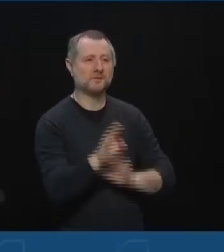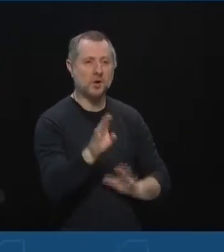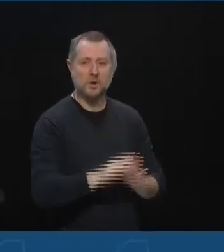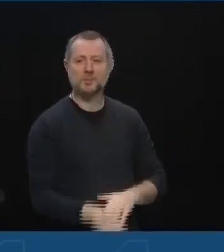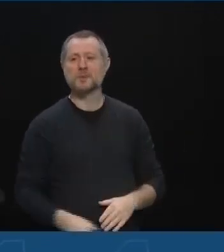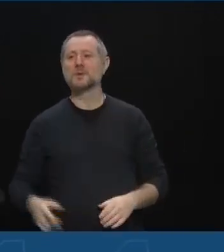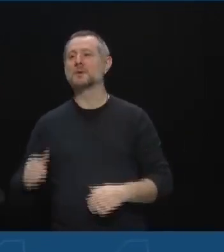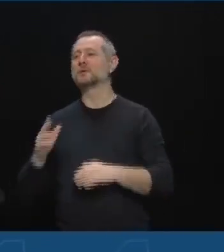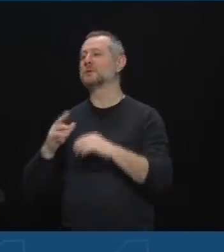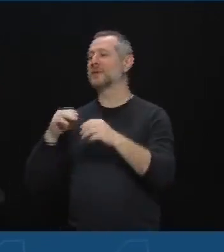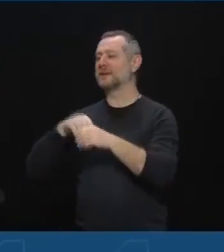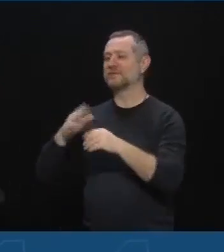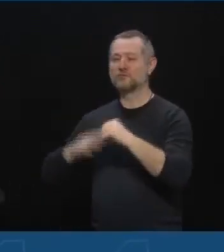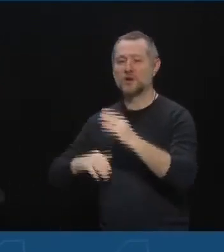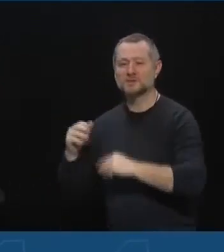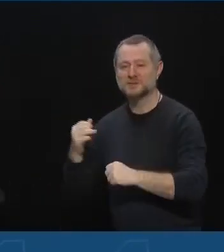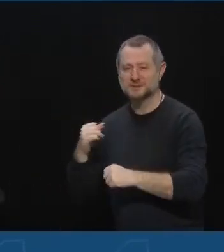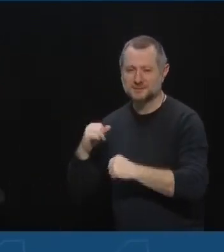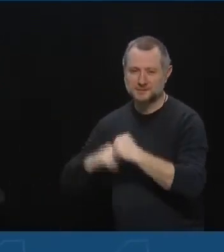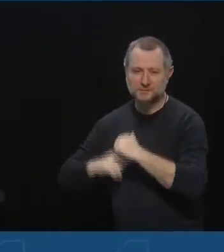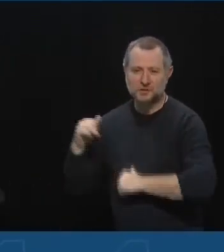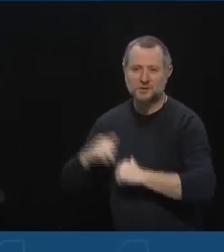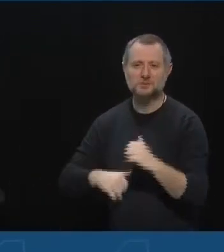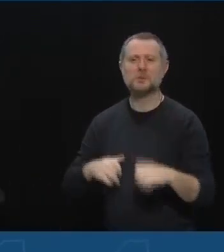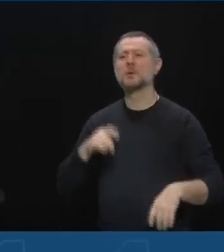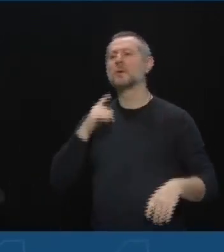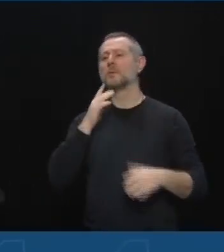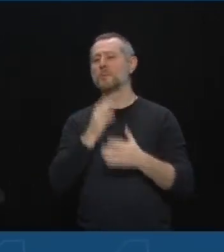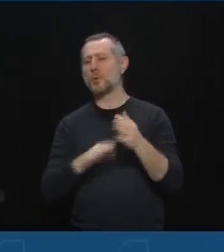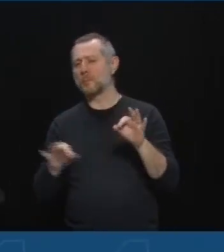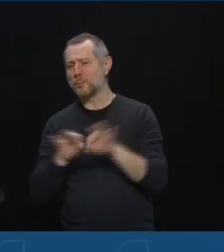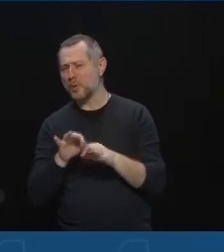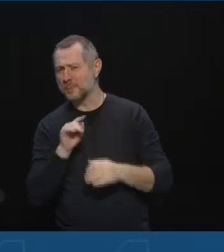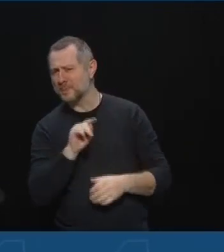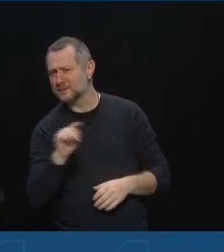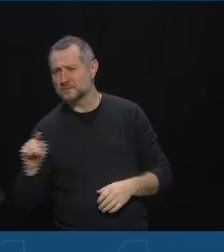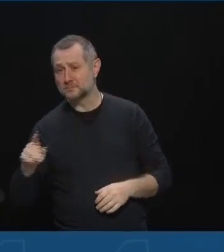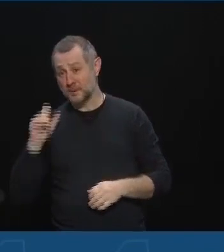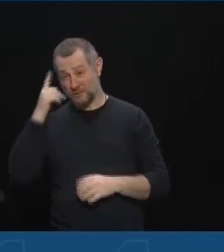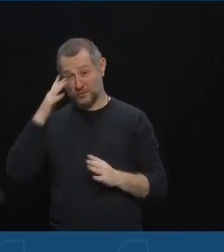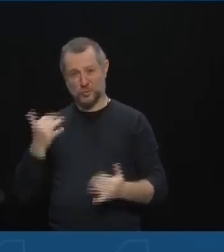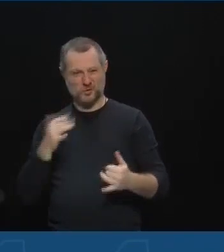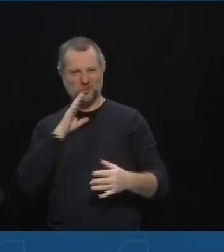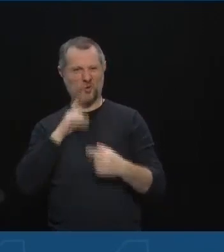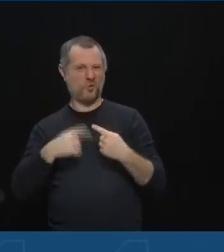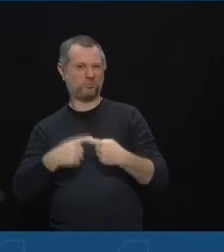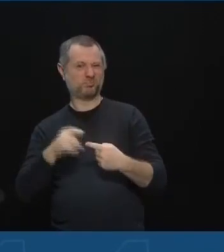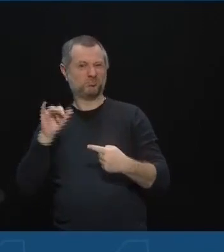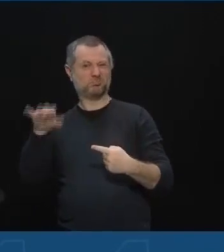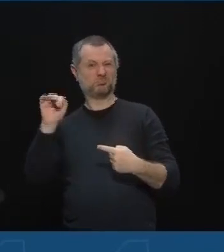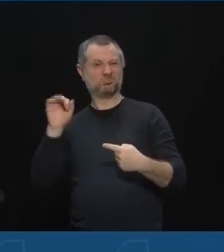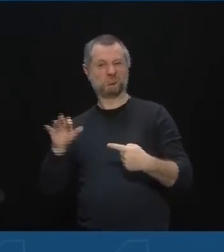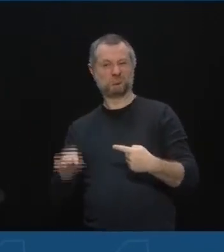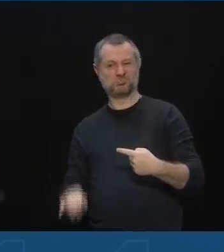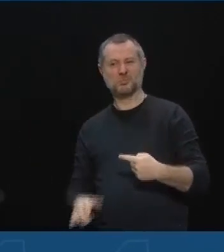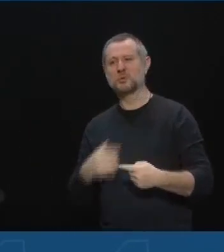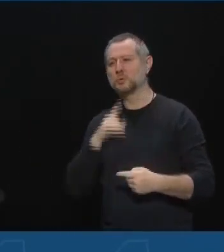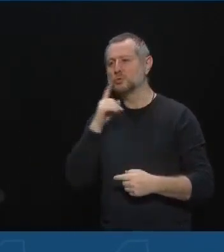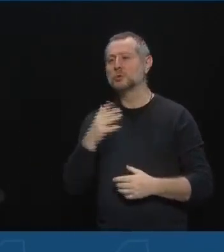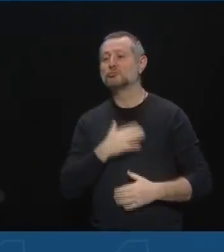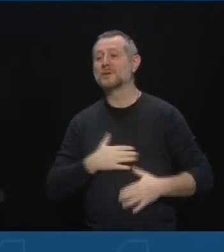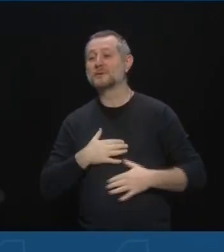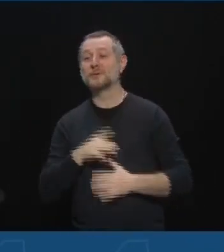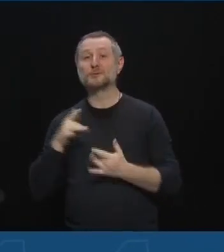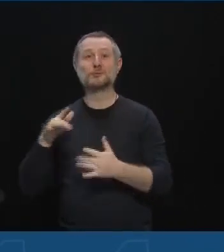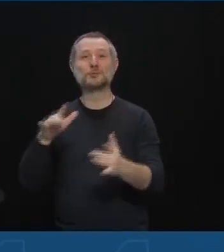pieces of our recovery that are directly addressed in today's presentation. Revitalizing our recreational and tourism industries